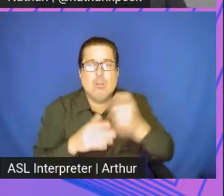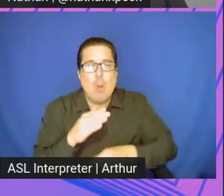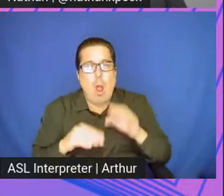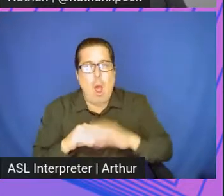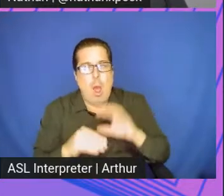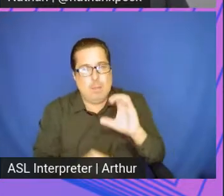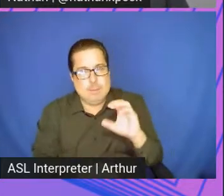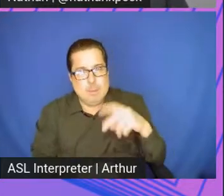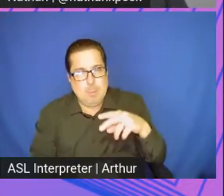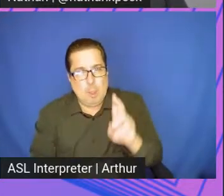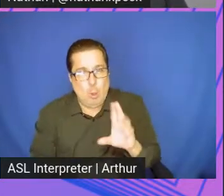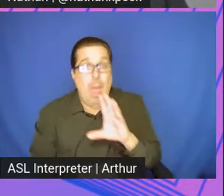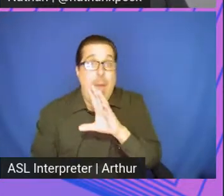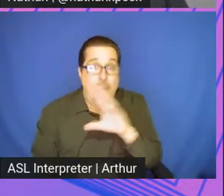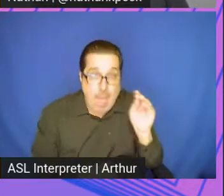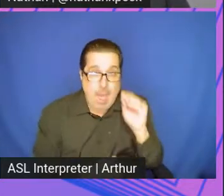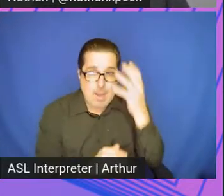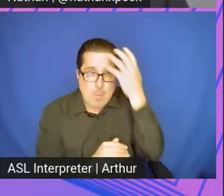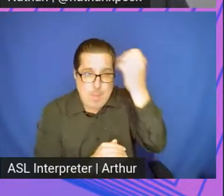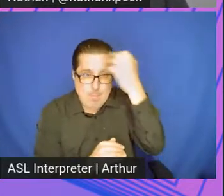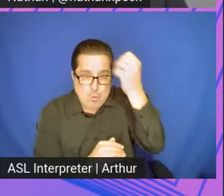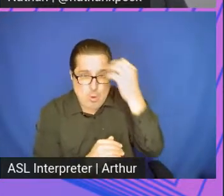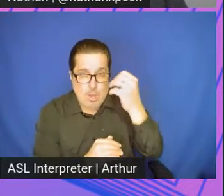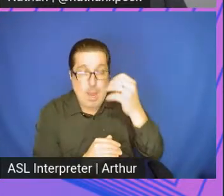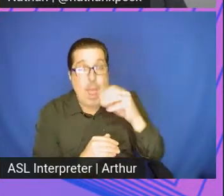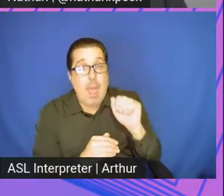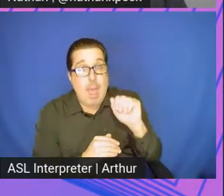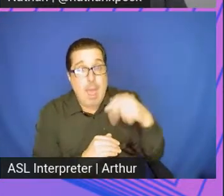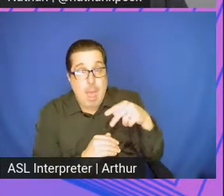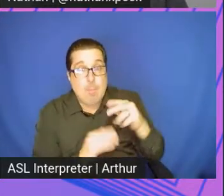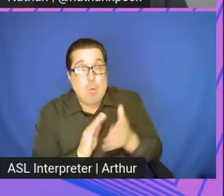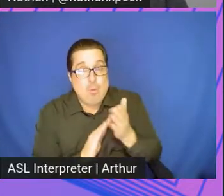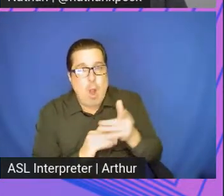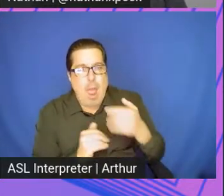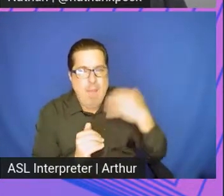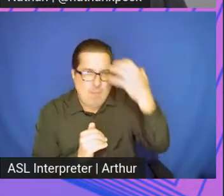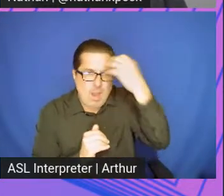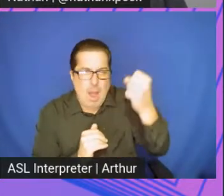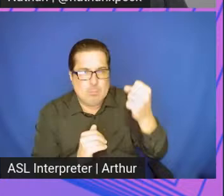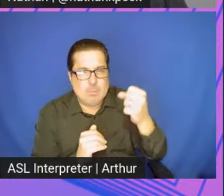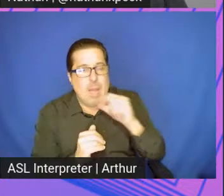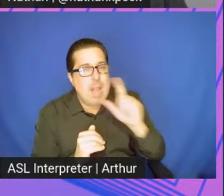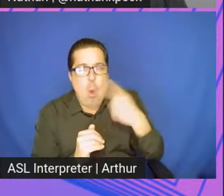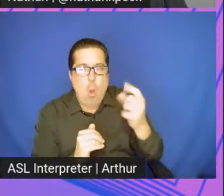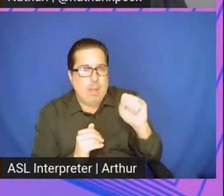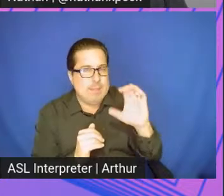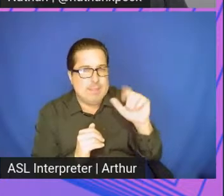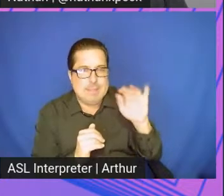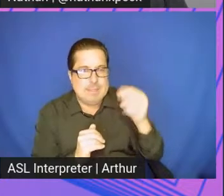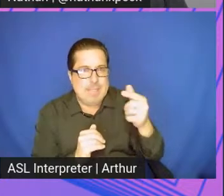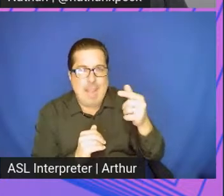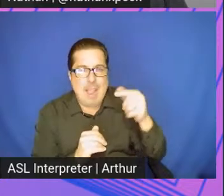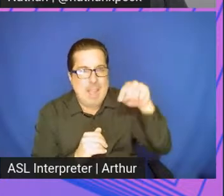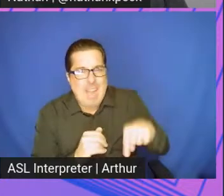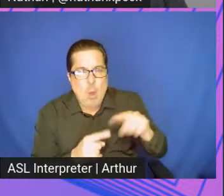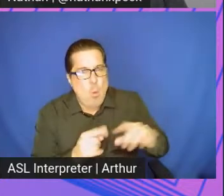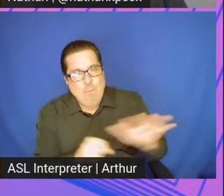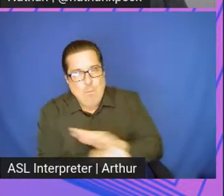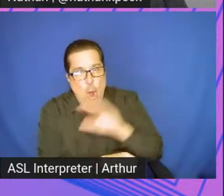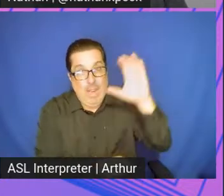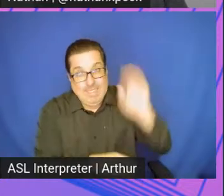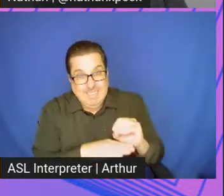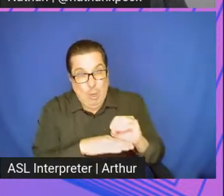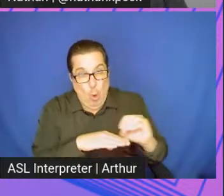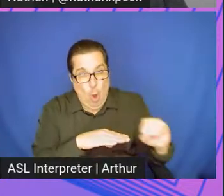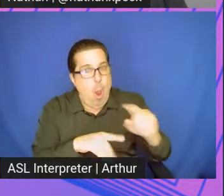and memory, and App Runner has this concept of not actually scaling down fully to zero, but it will scale down and stop charging you for